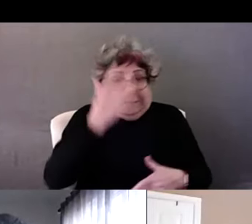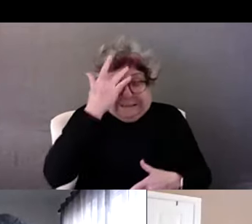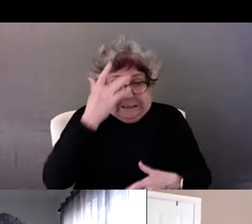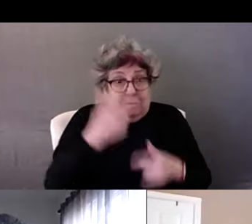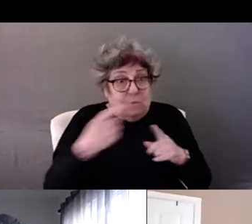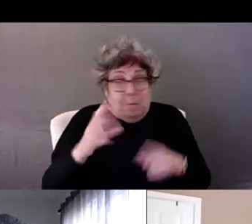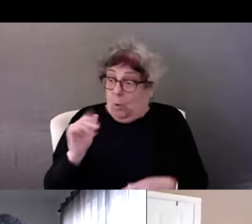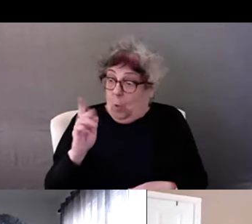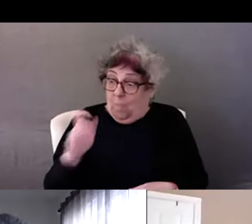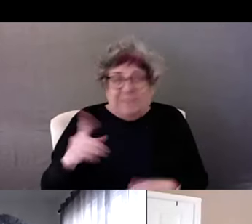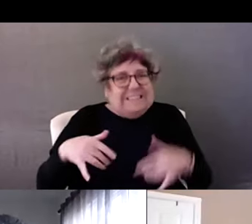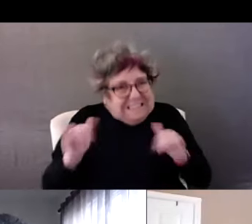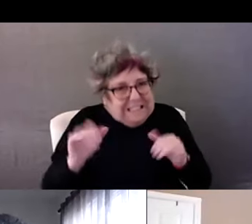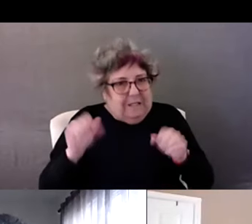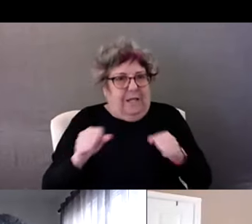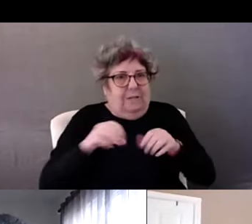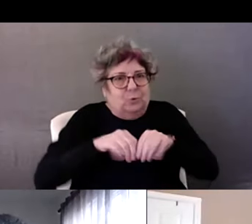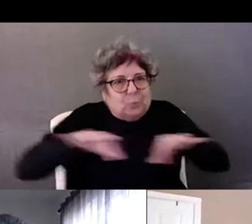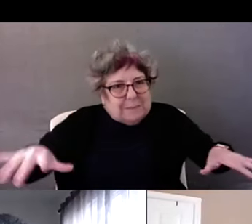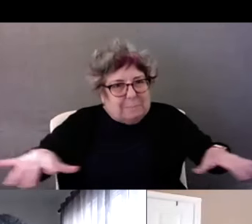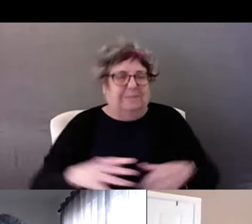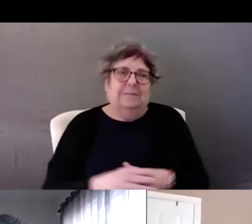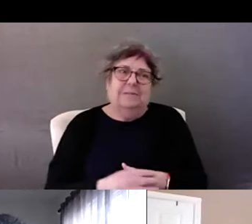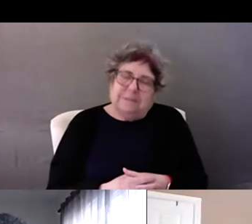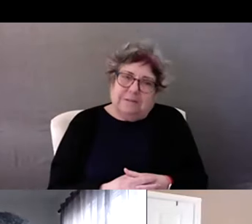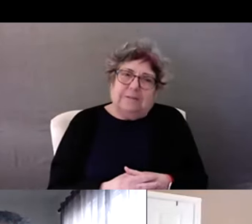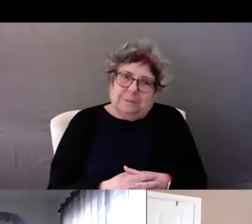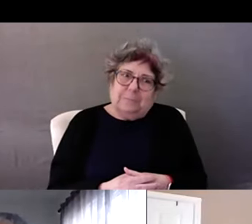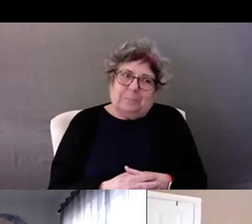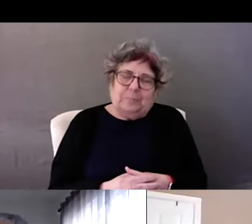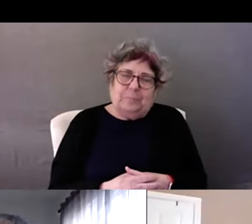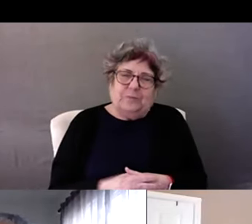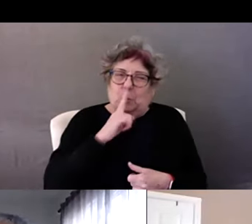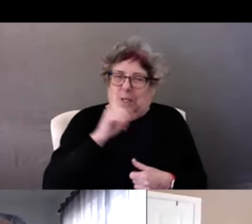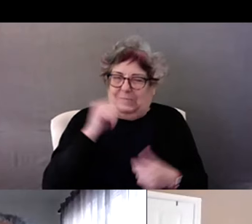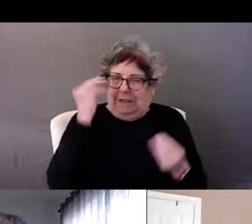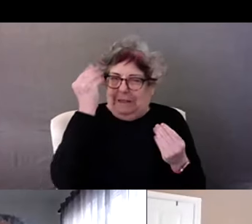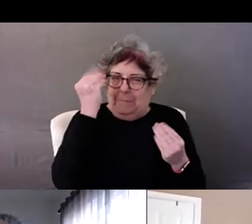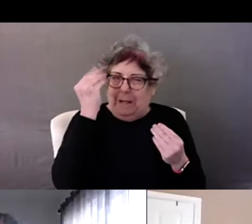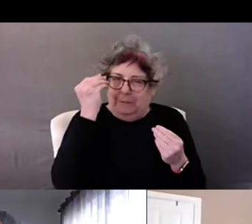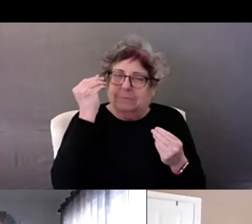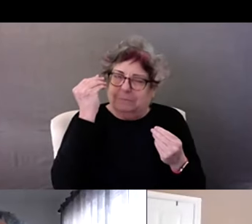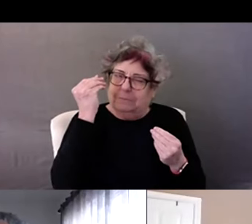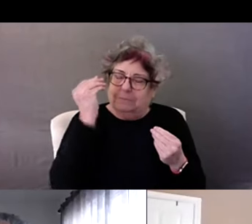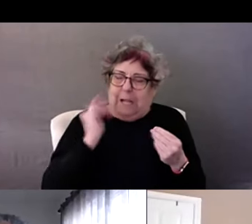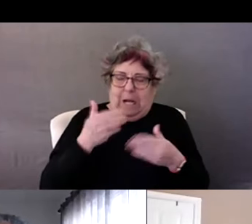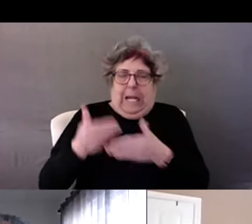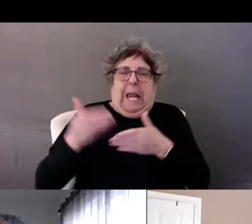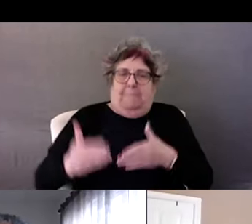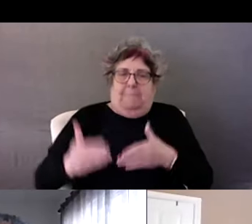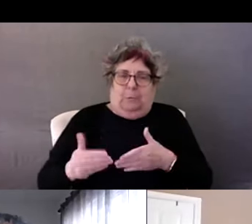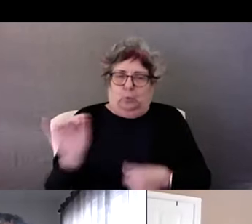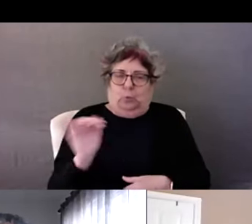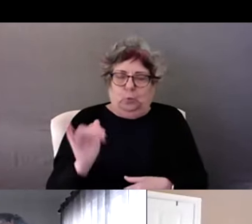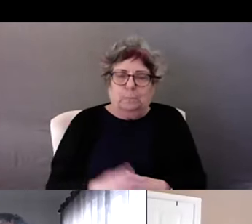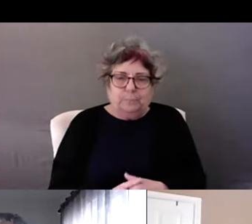and propagate the pandemic. And so we really have to think about our neighbors as well. And so